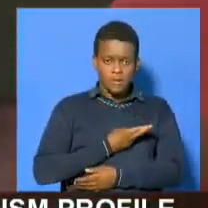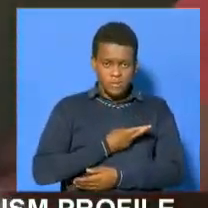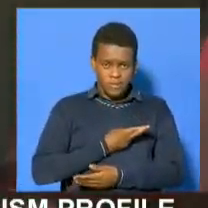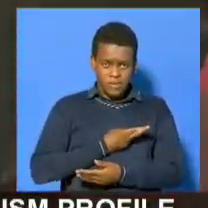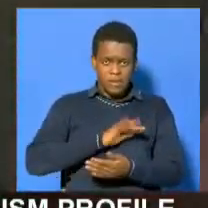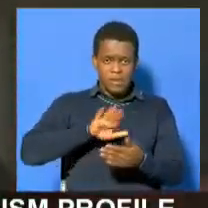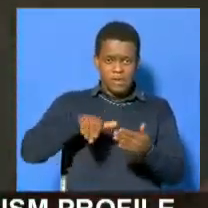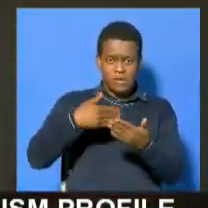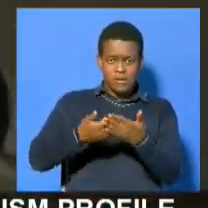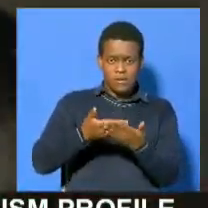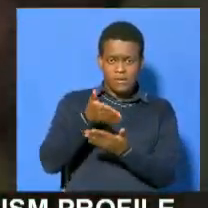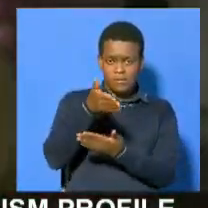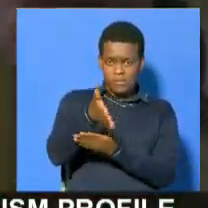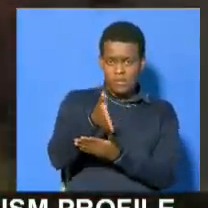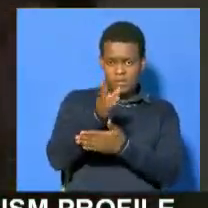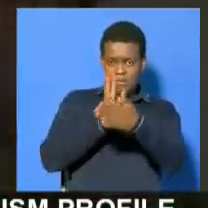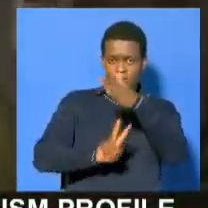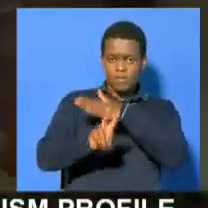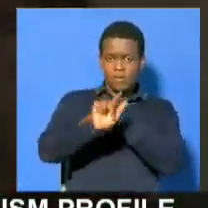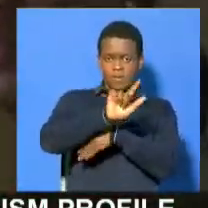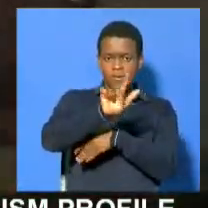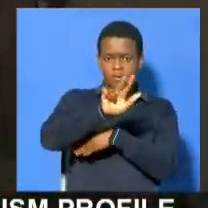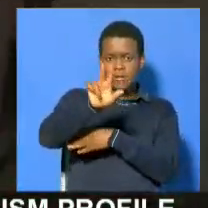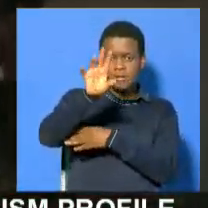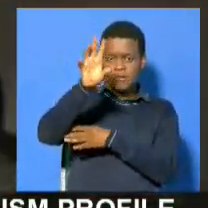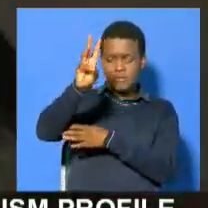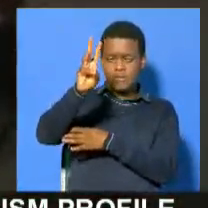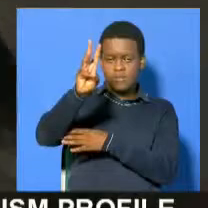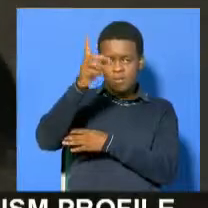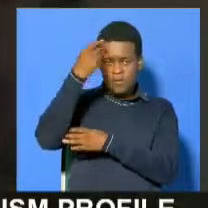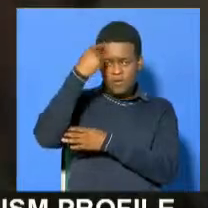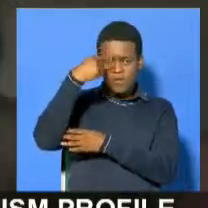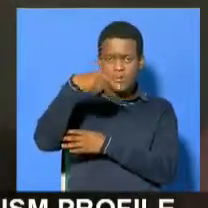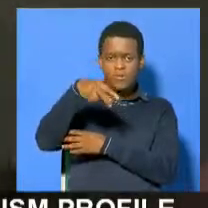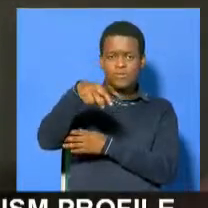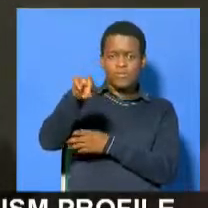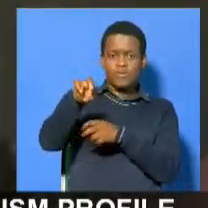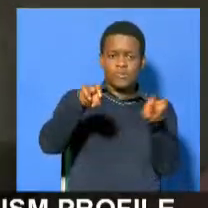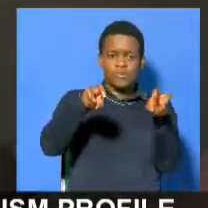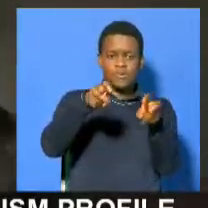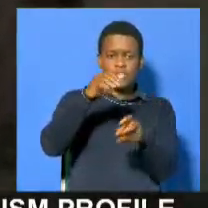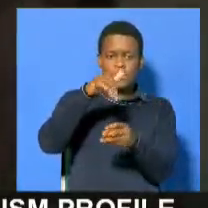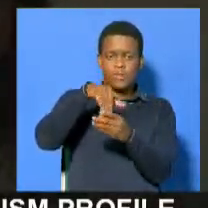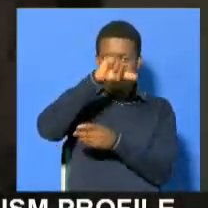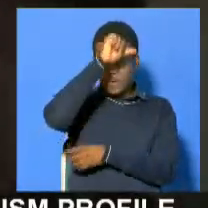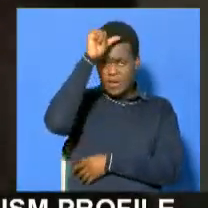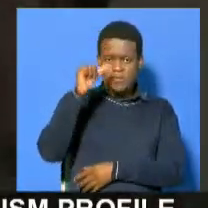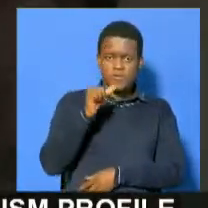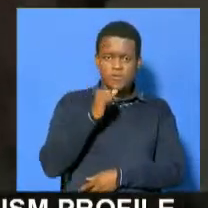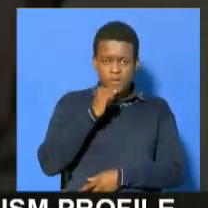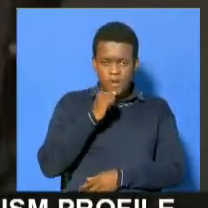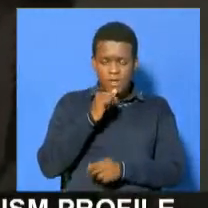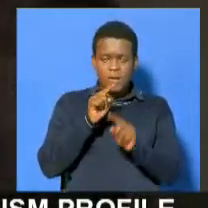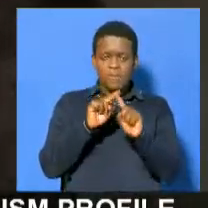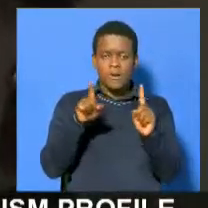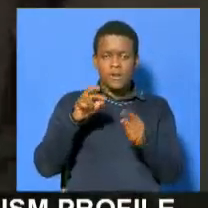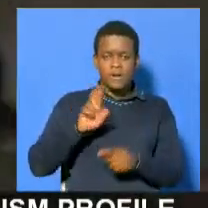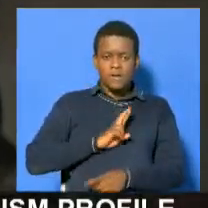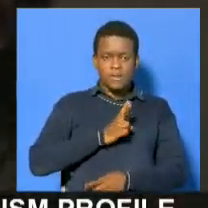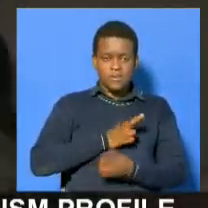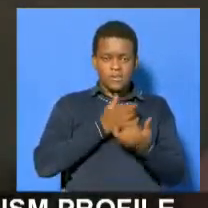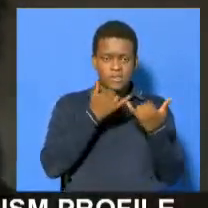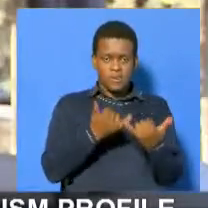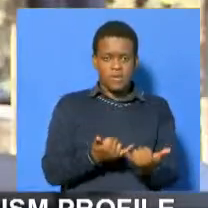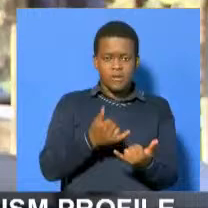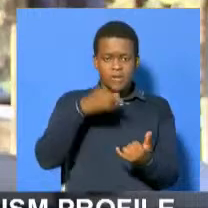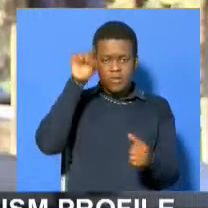2036 of the tourism within the Africa. We stand to be the voice of the African destination